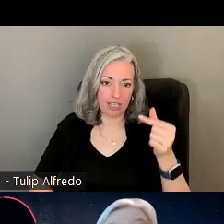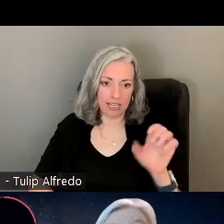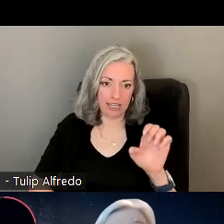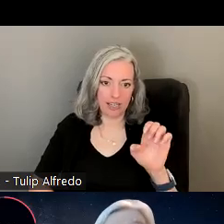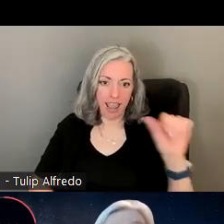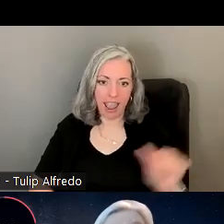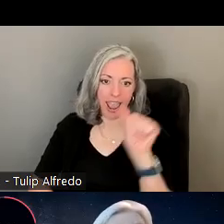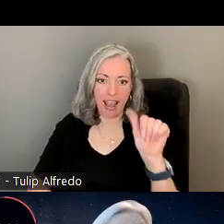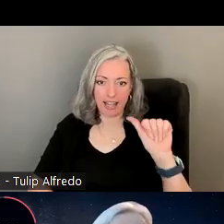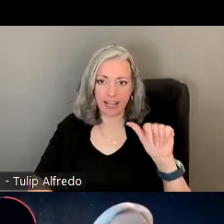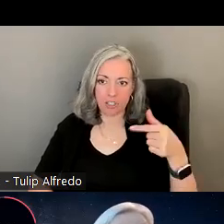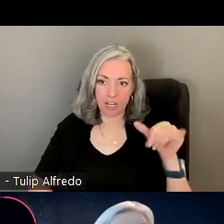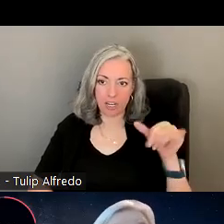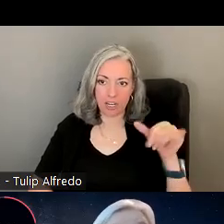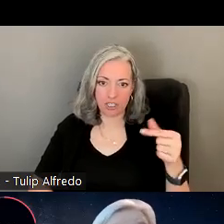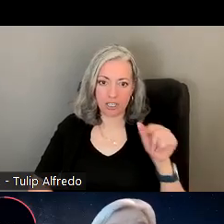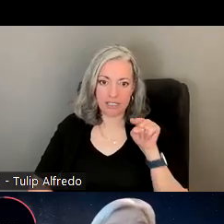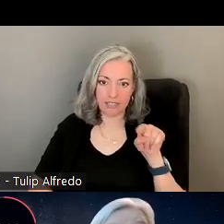ENGAGE at